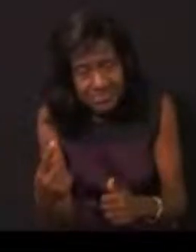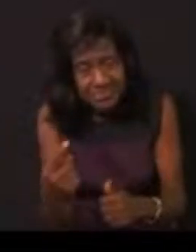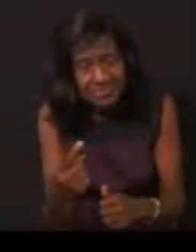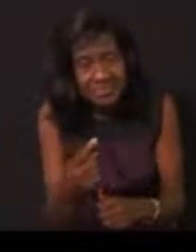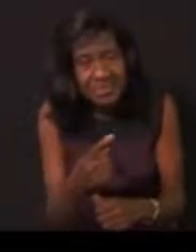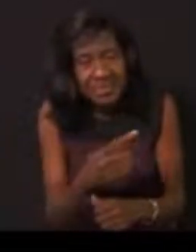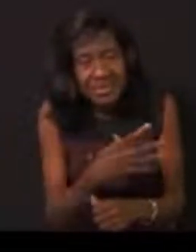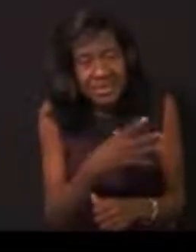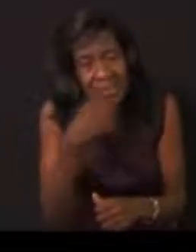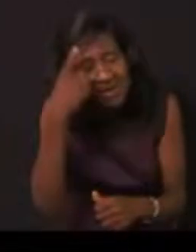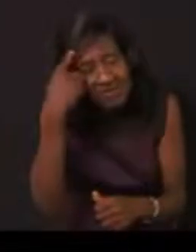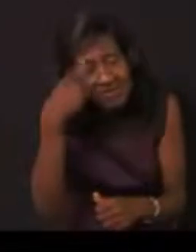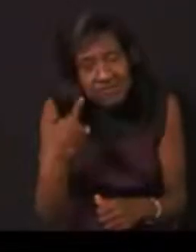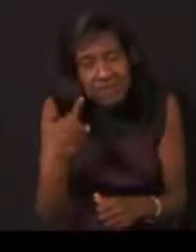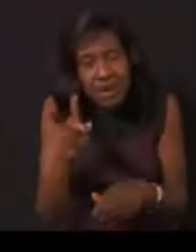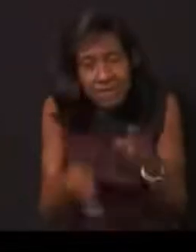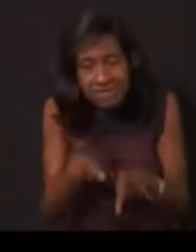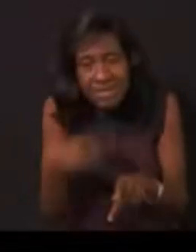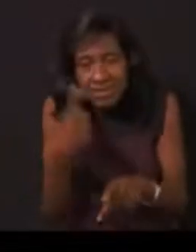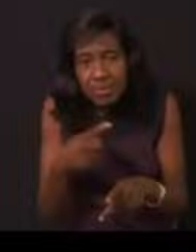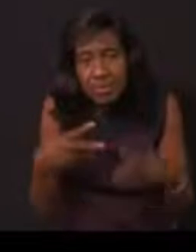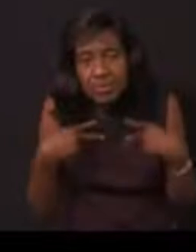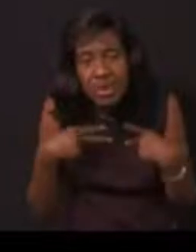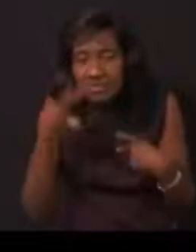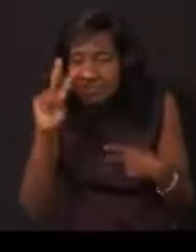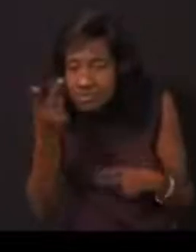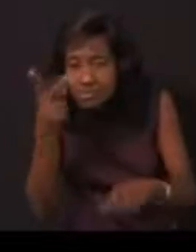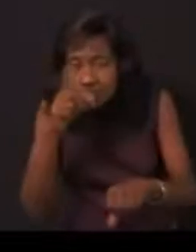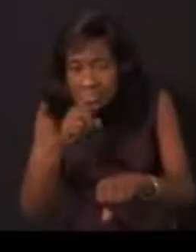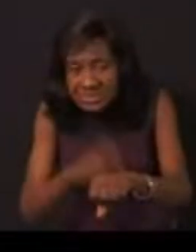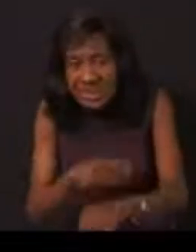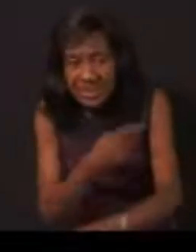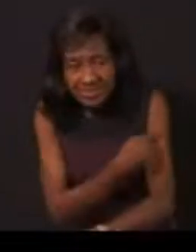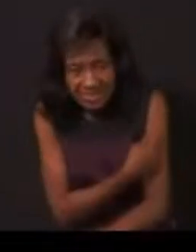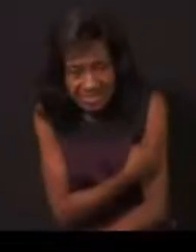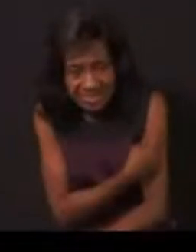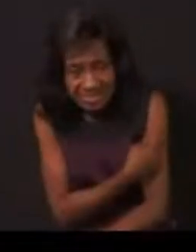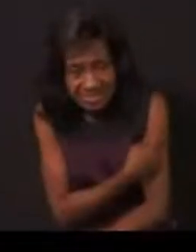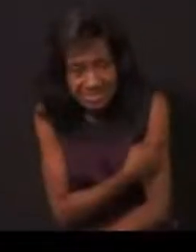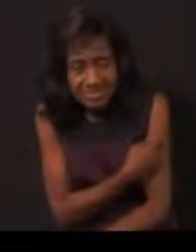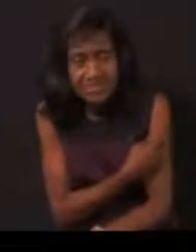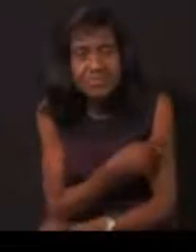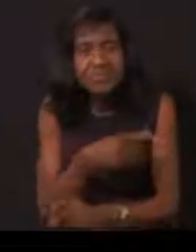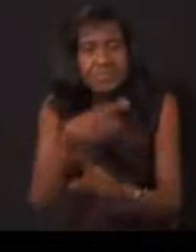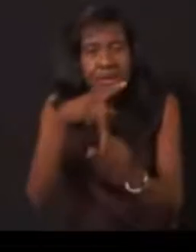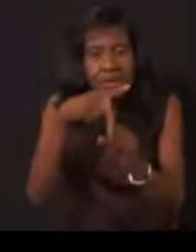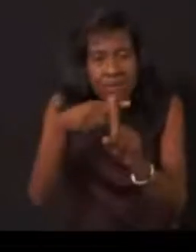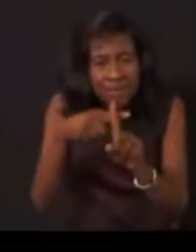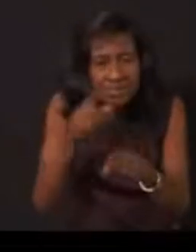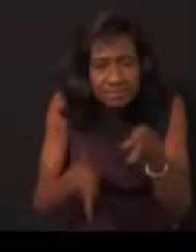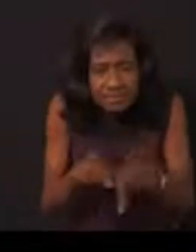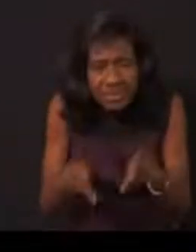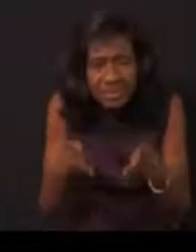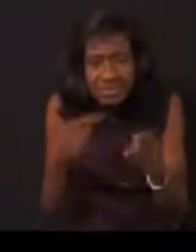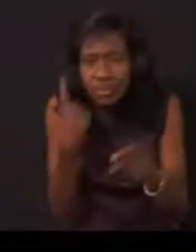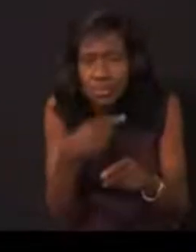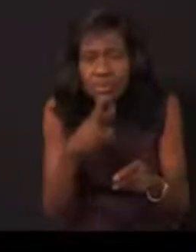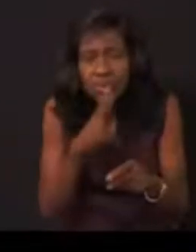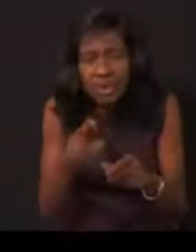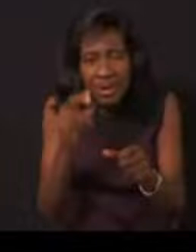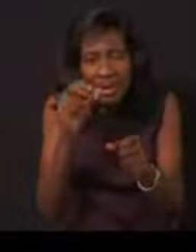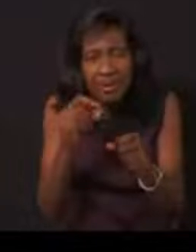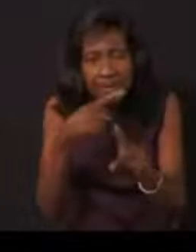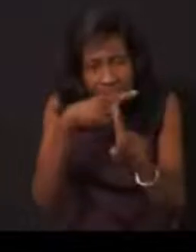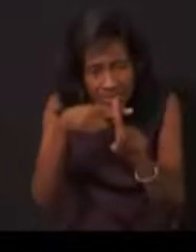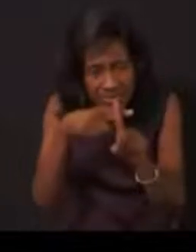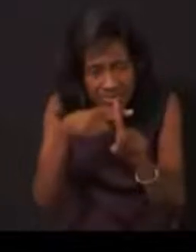for fully vaccinated individuals. And for those positive cases who find themselves